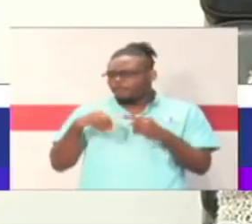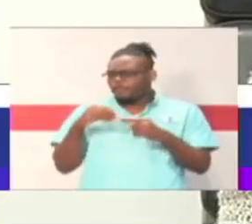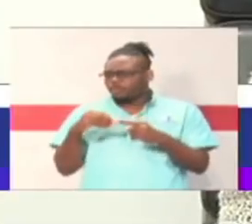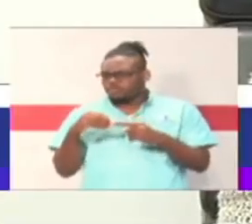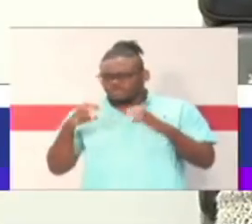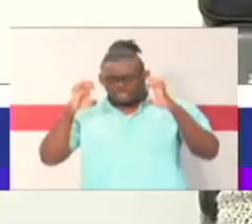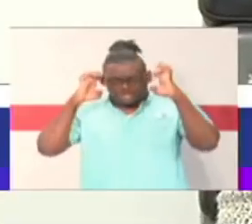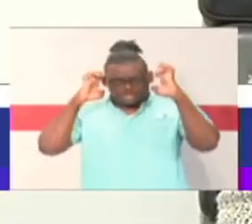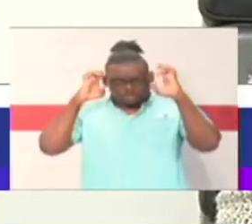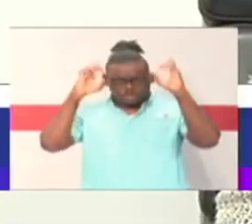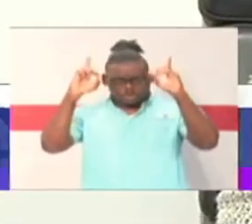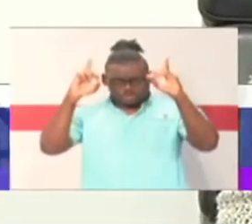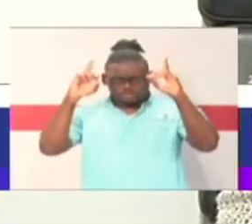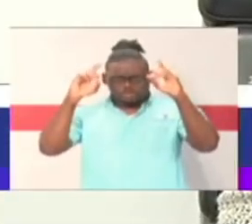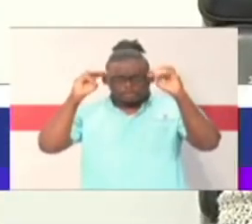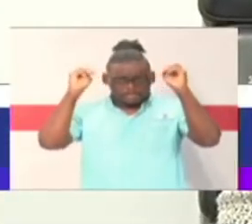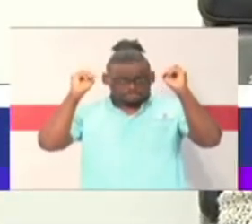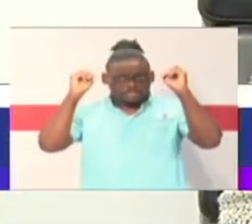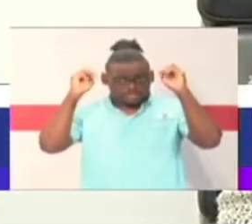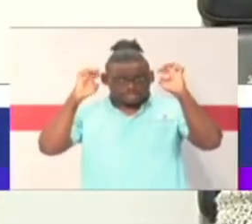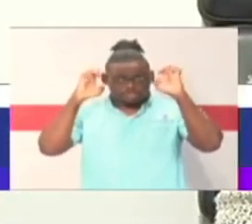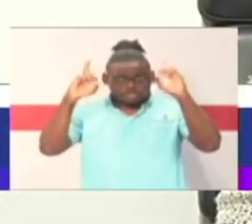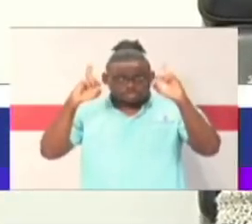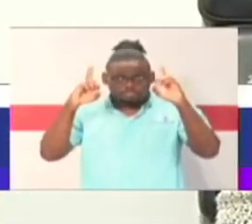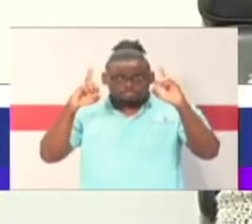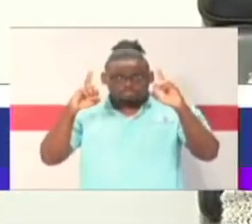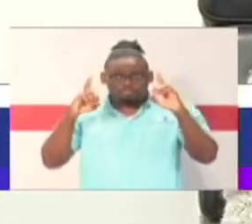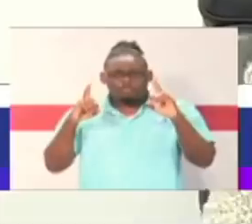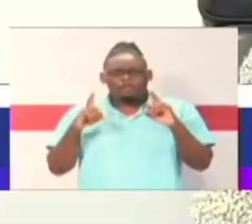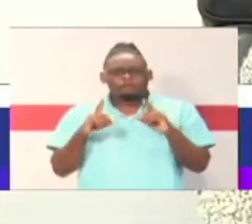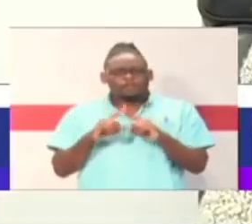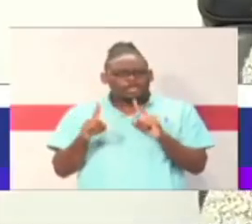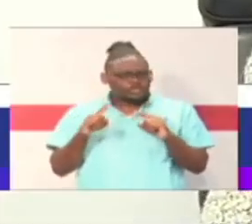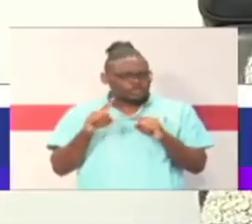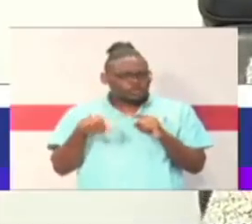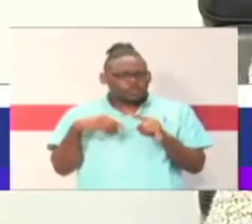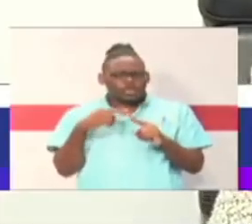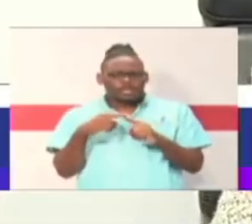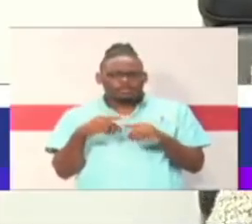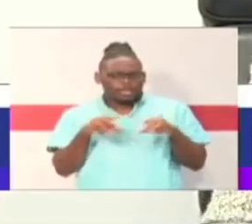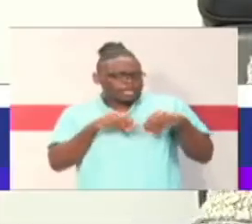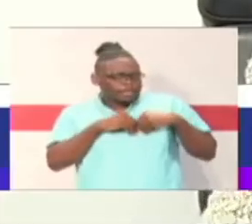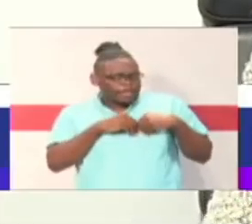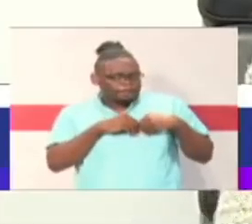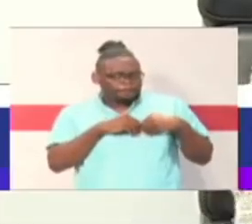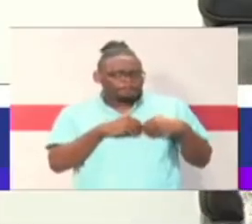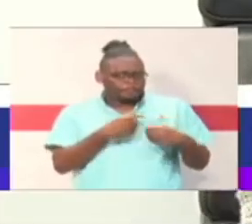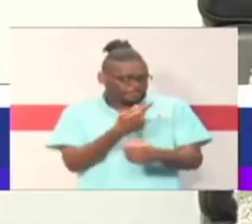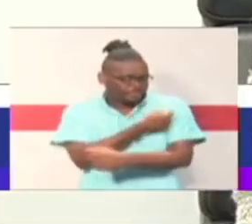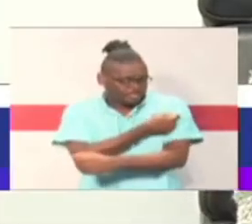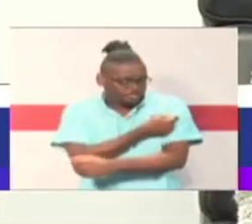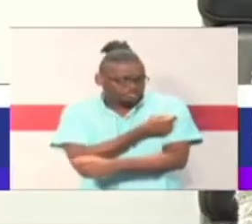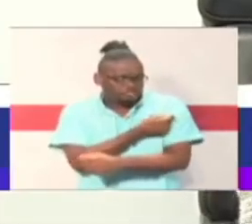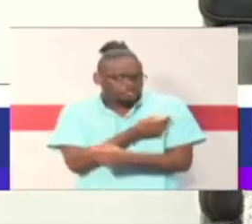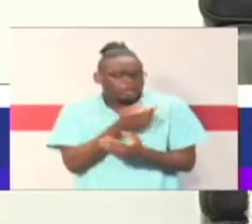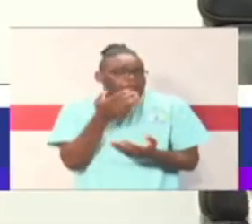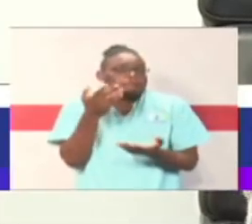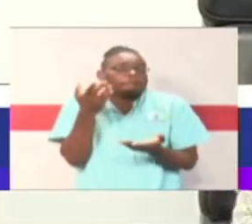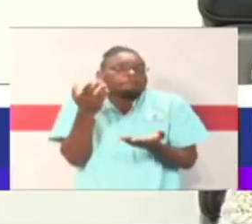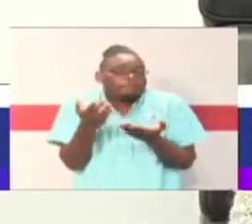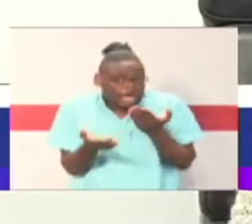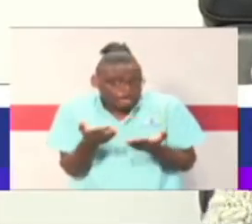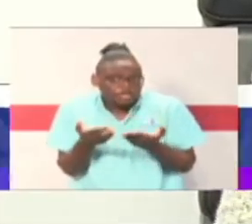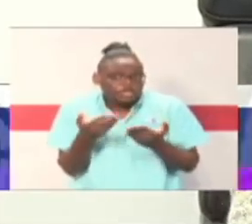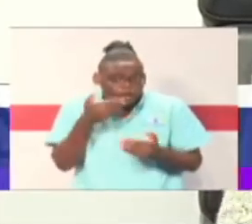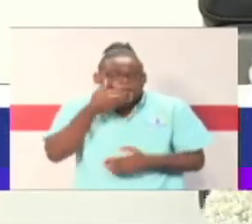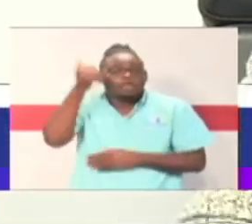question regarding the vaccination uptake amongst teachers, I believe that it would be better handled and it should be directed to the Ministry